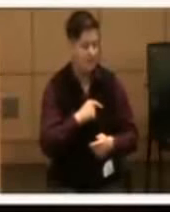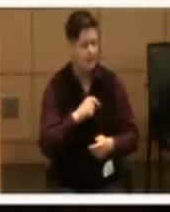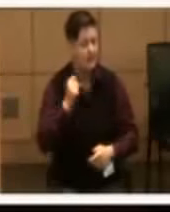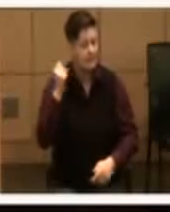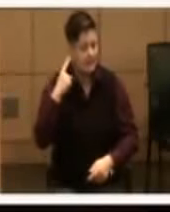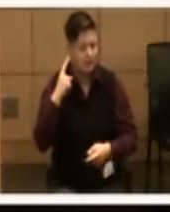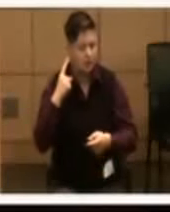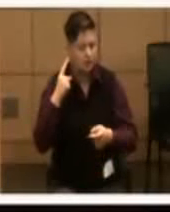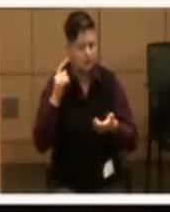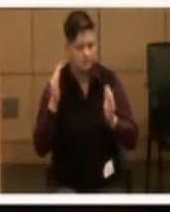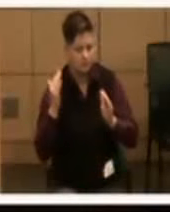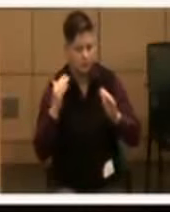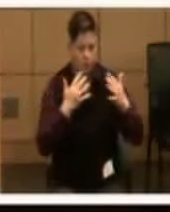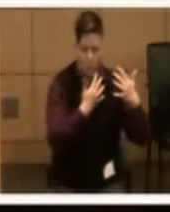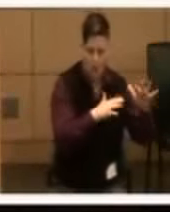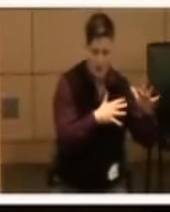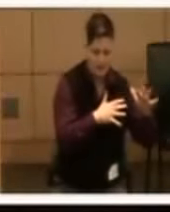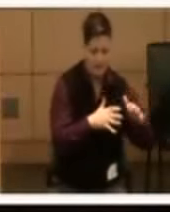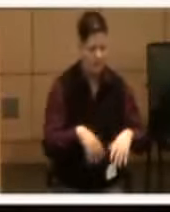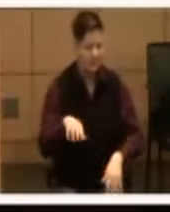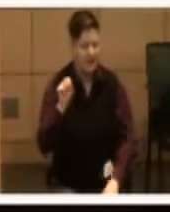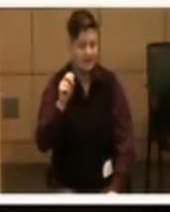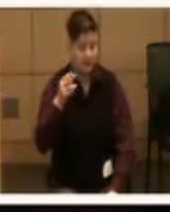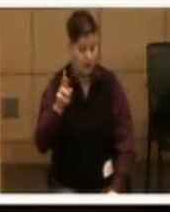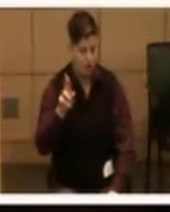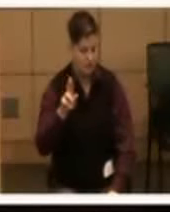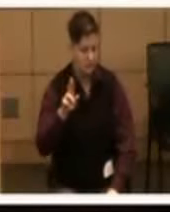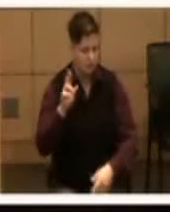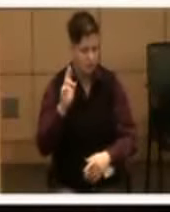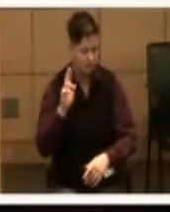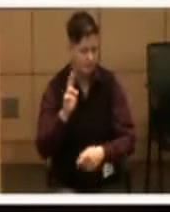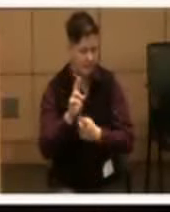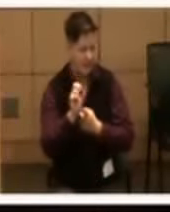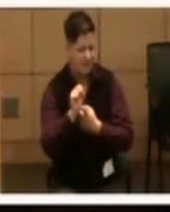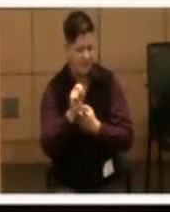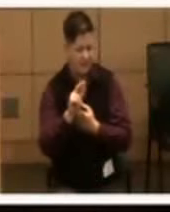easier. The other thing is that I would say is,